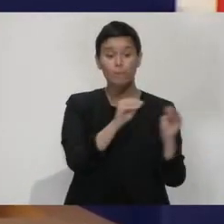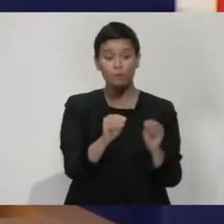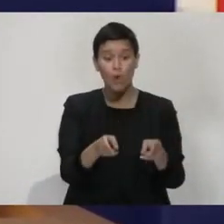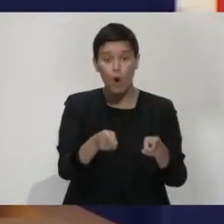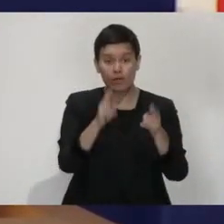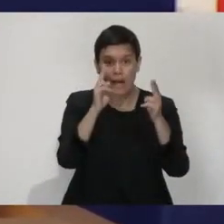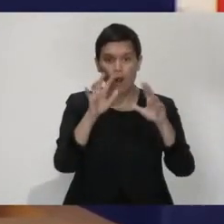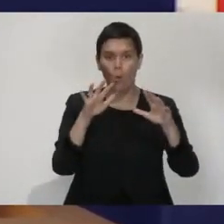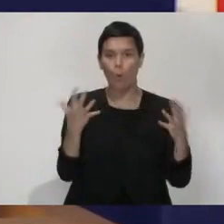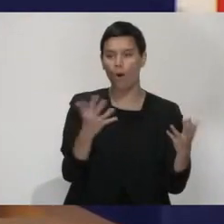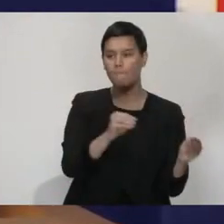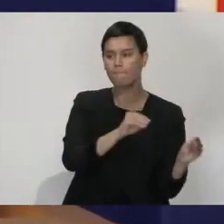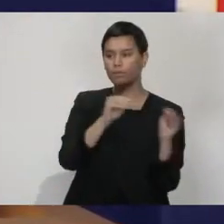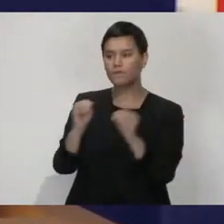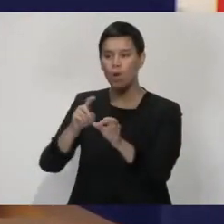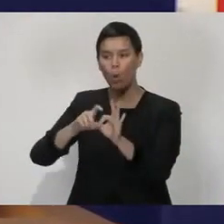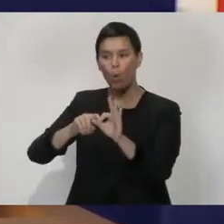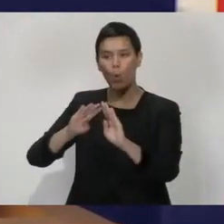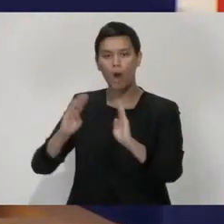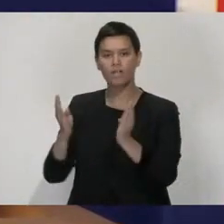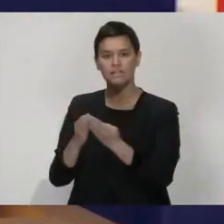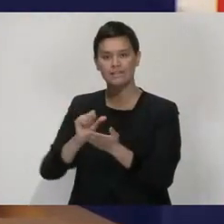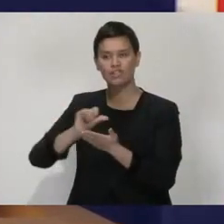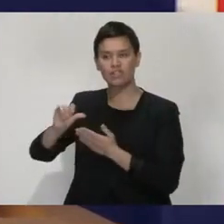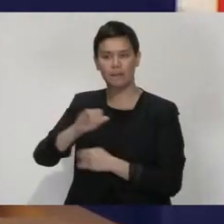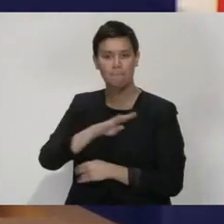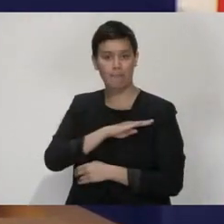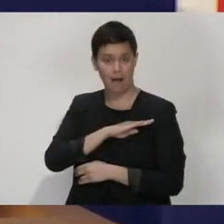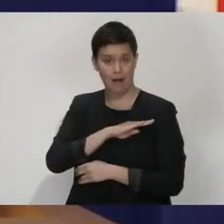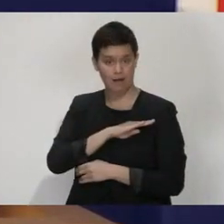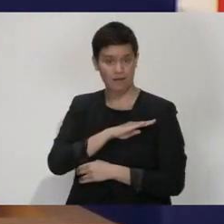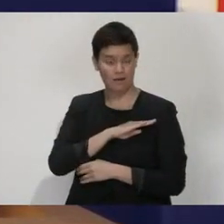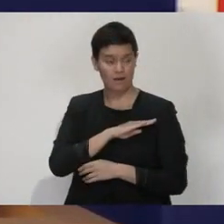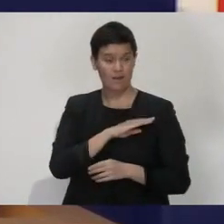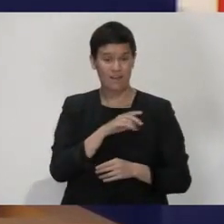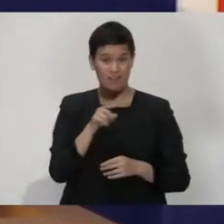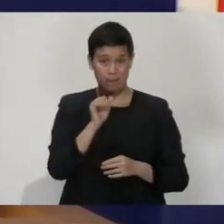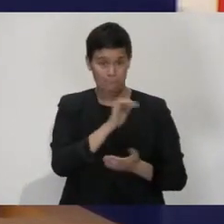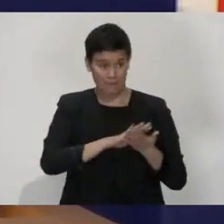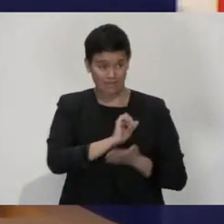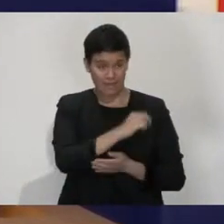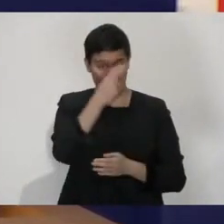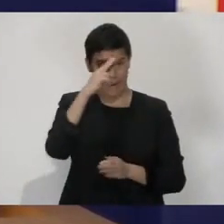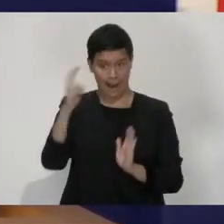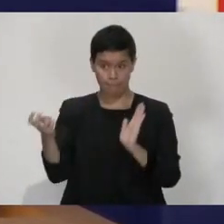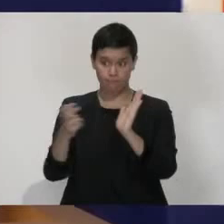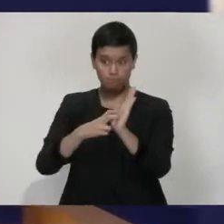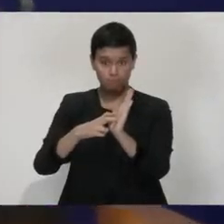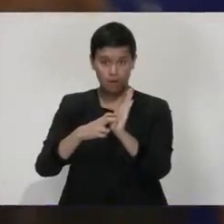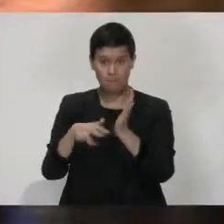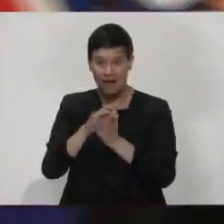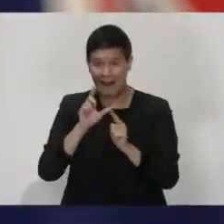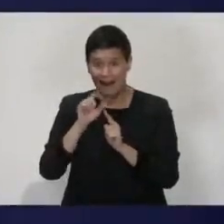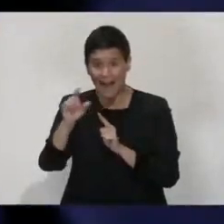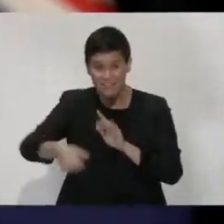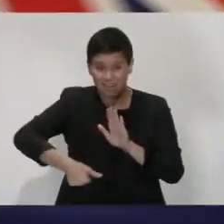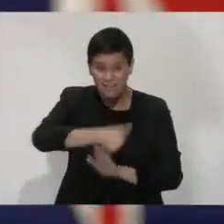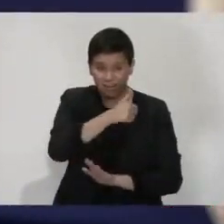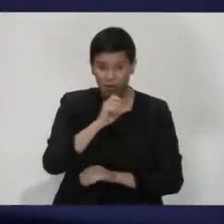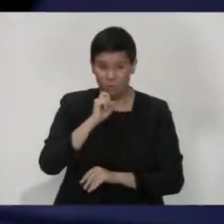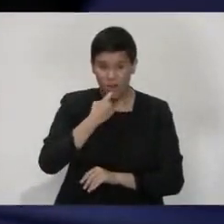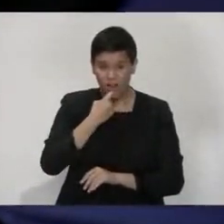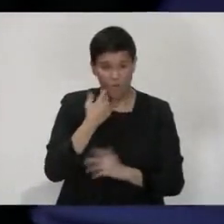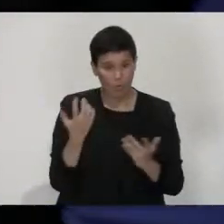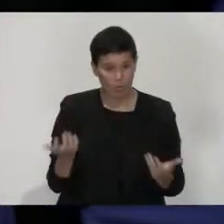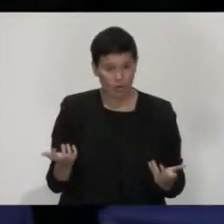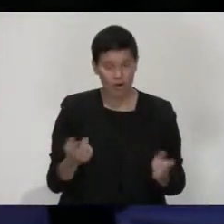and they would be able to go through that process without it raising red flags and them facing a deportation. What I can guarantee every New